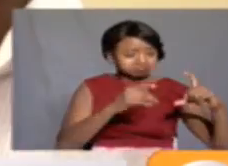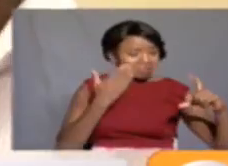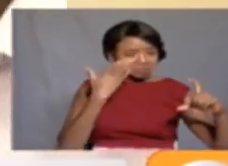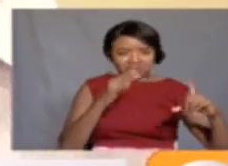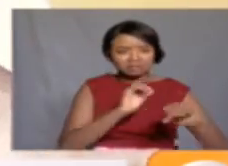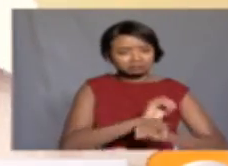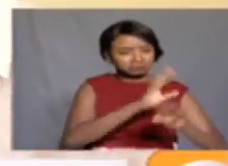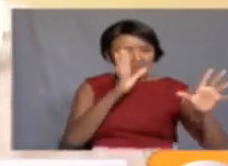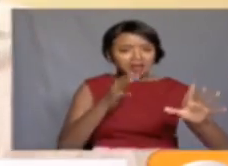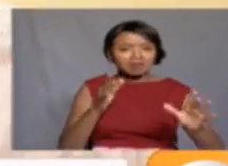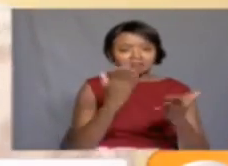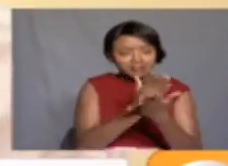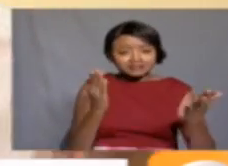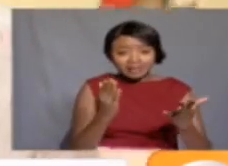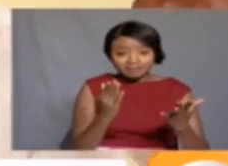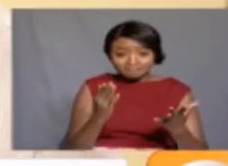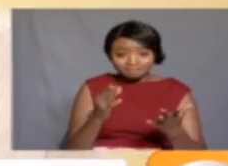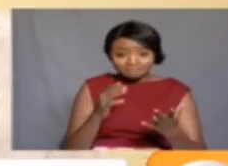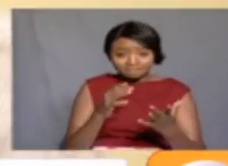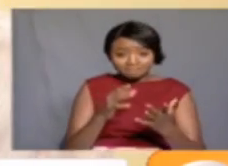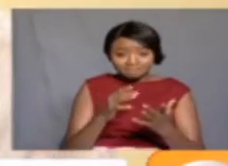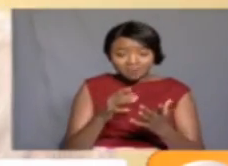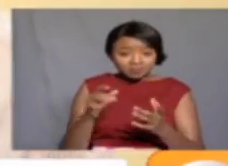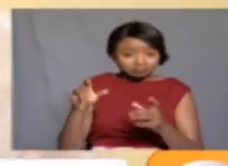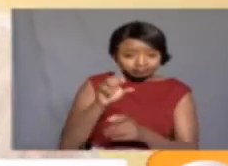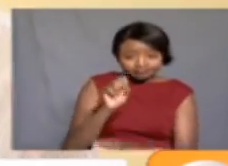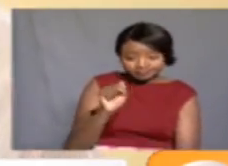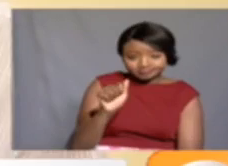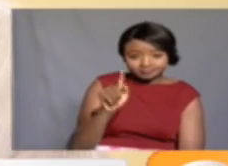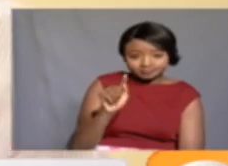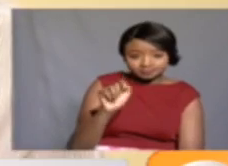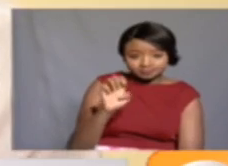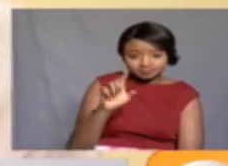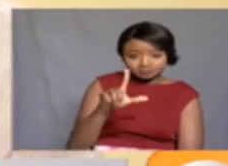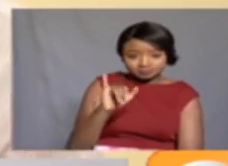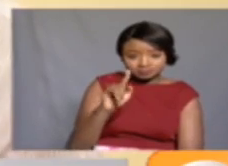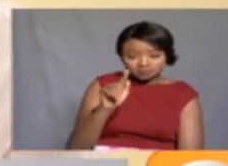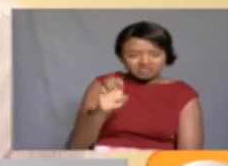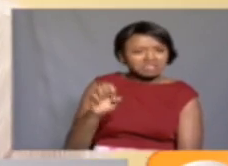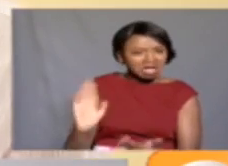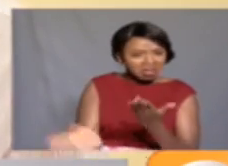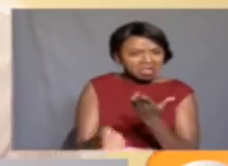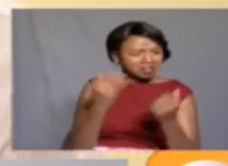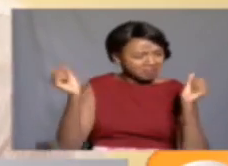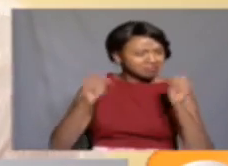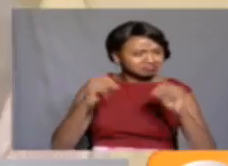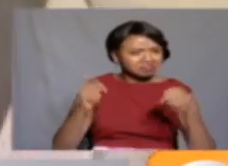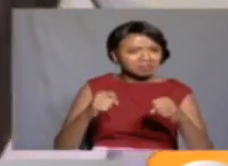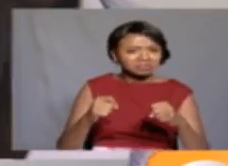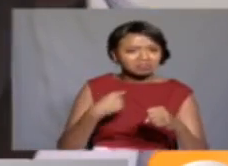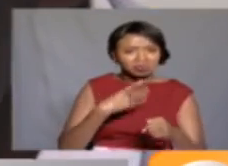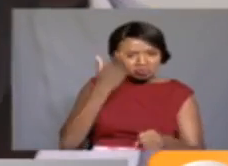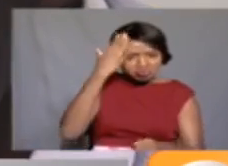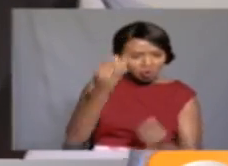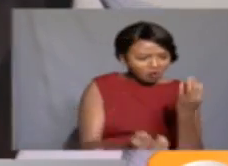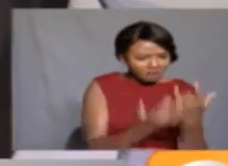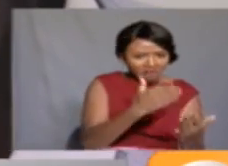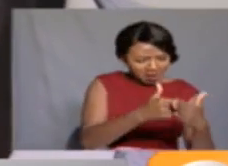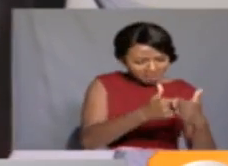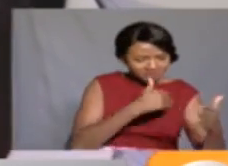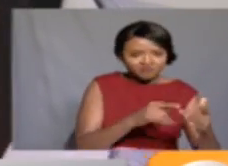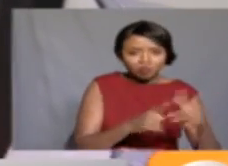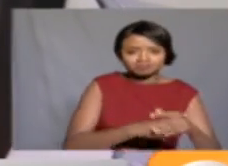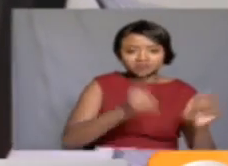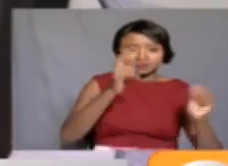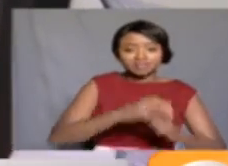it's able, there are some satellites which are capable of detecting the wildfires in real time. At the moment, the